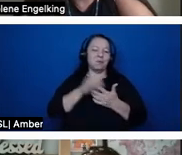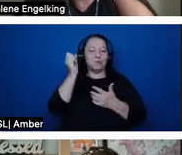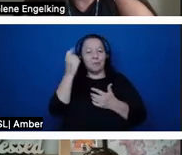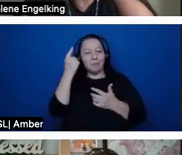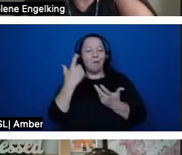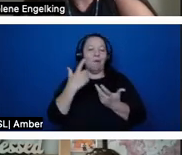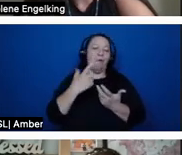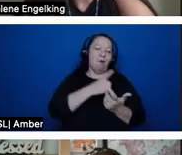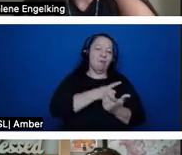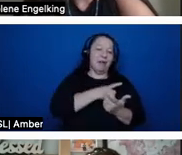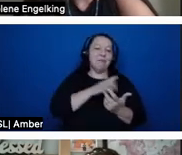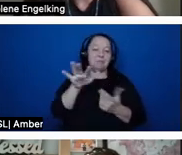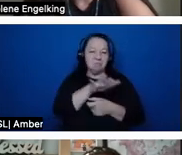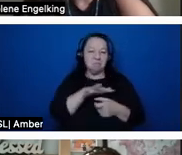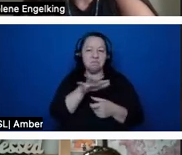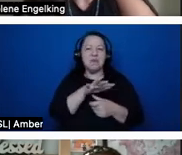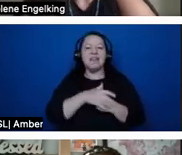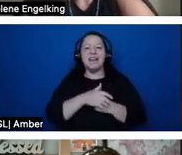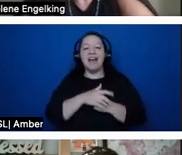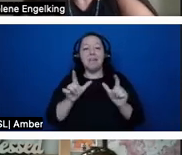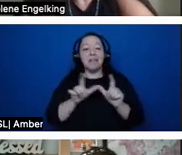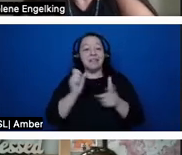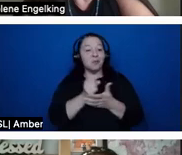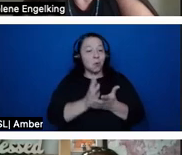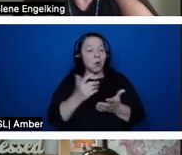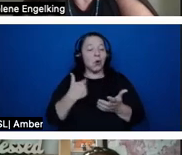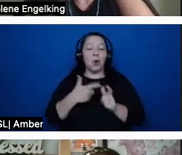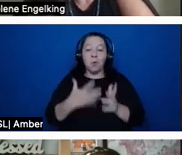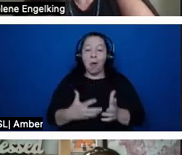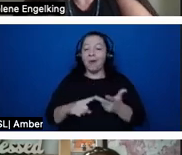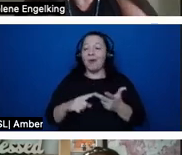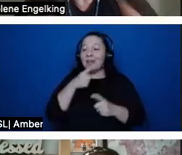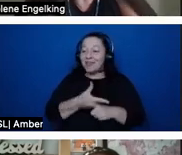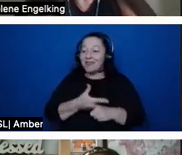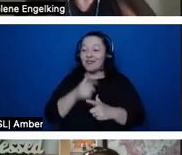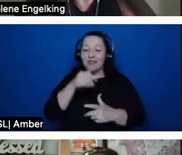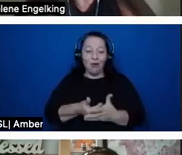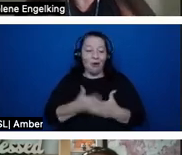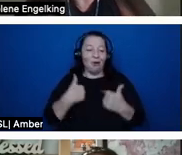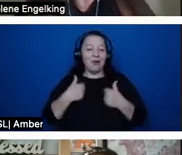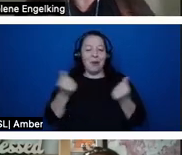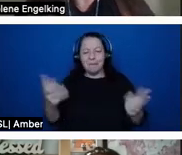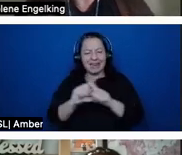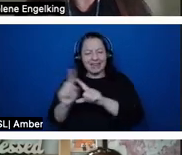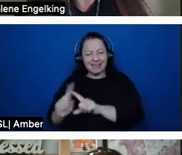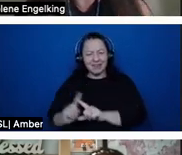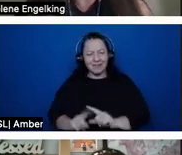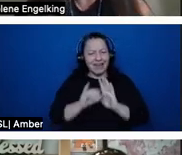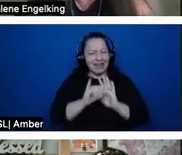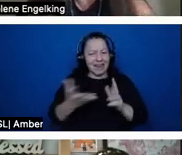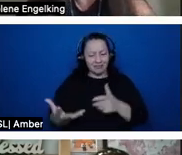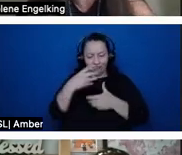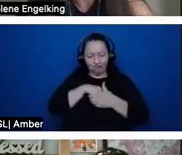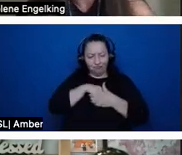I am a sister, a daughter. I'm a lot of different kind of things that we're all bringing into